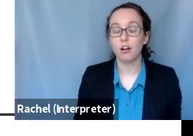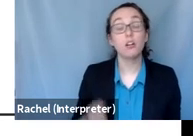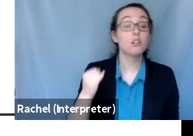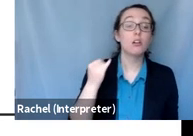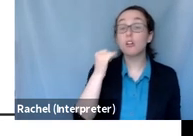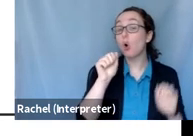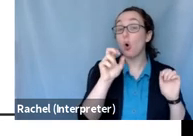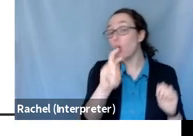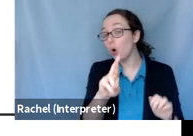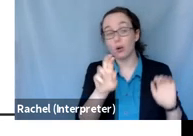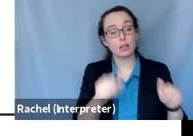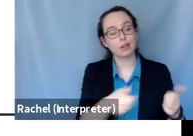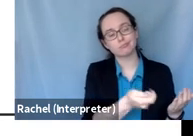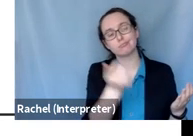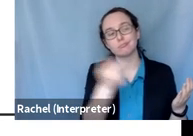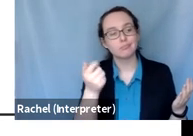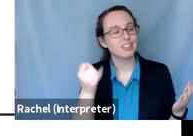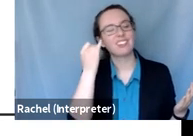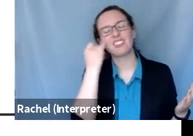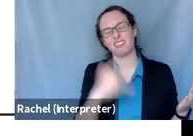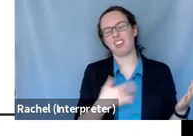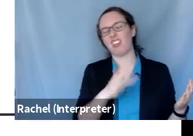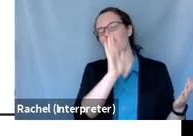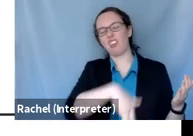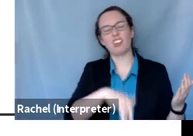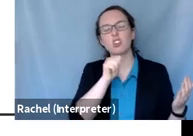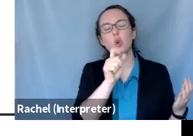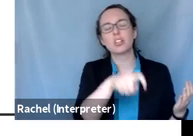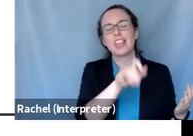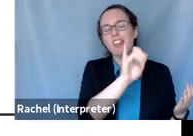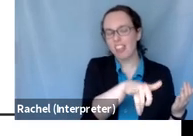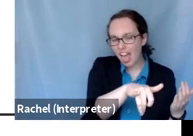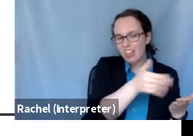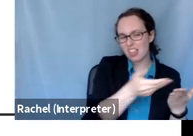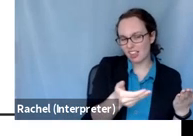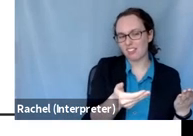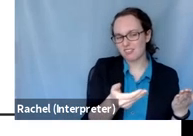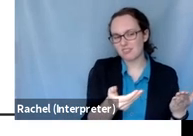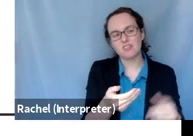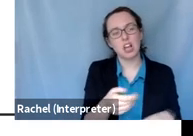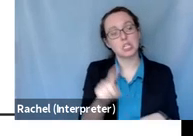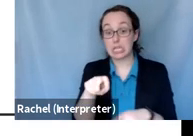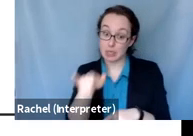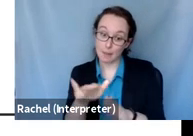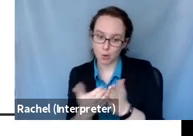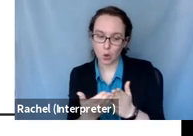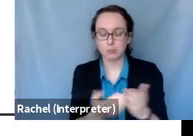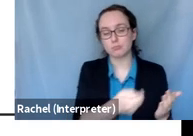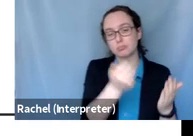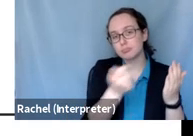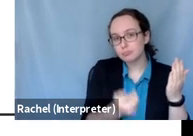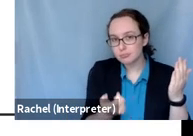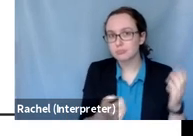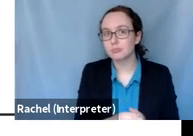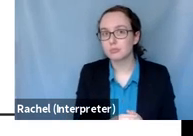you feel like that's not something you need for the course. In the past, it was similar to like shopping here at the store. You got to find your section number, you got to